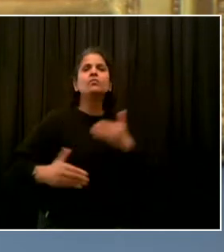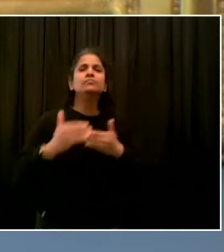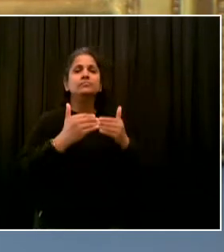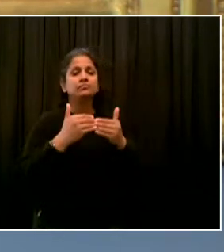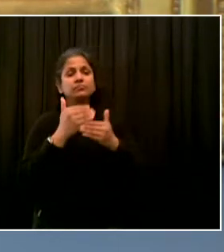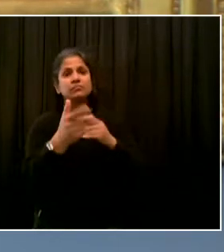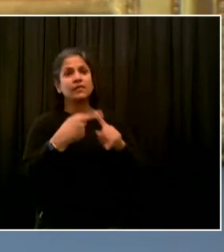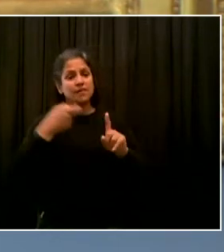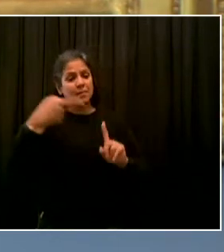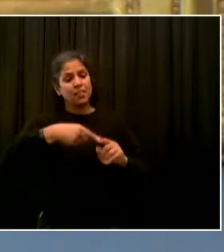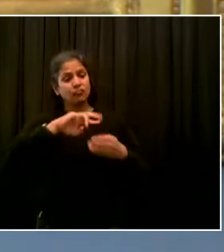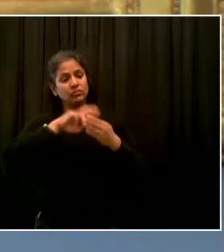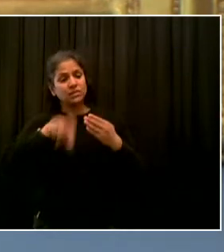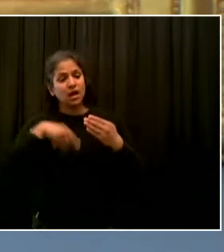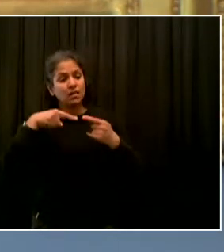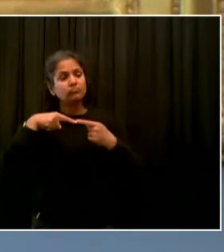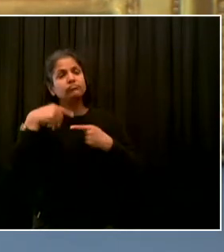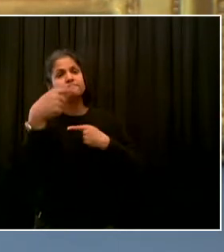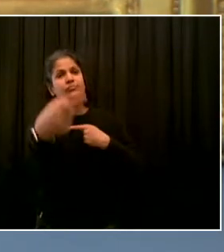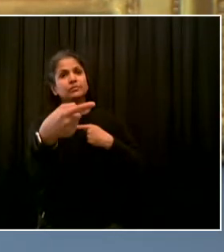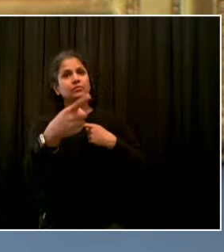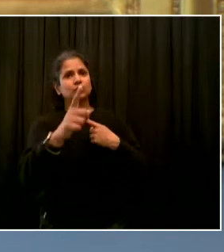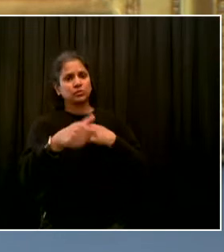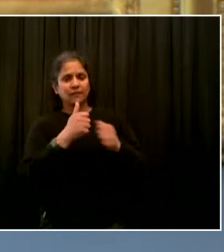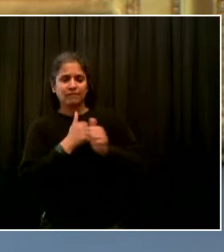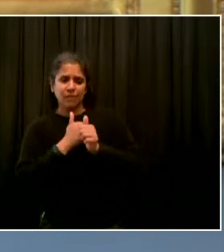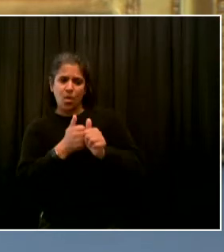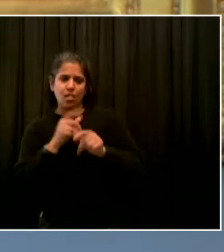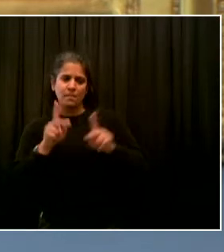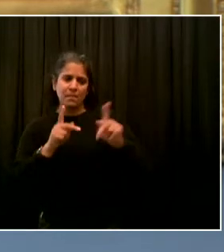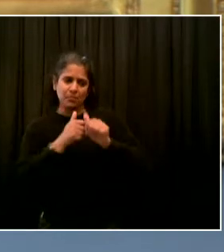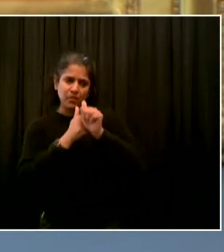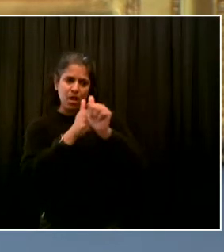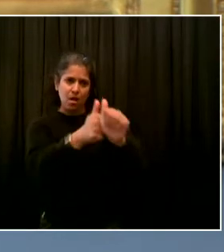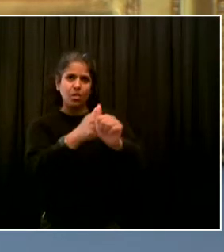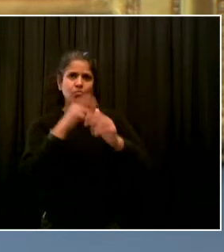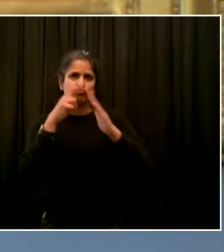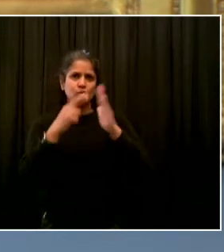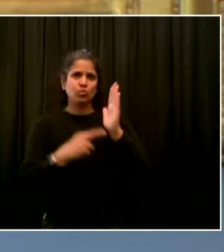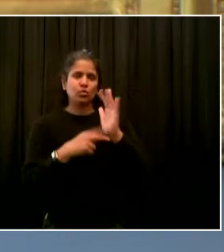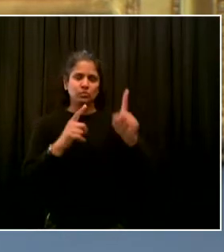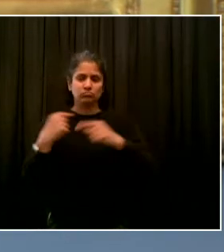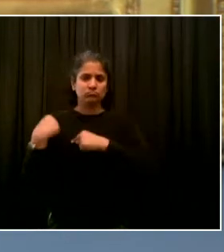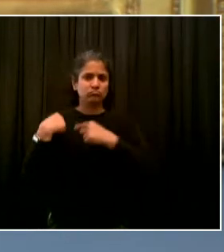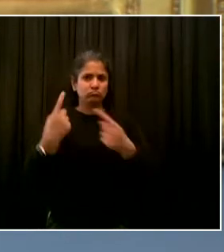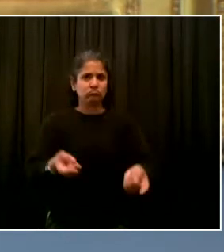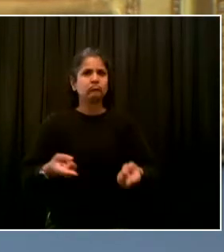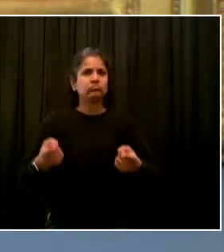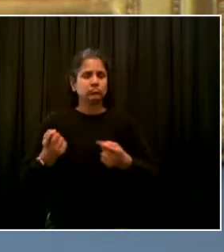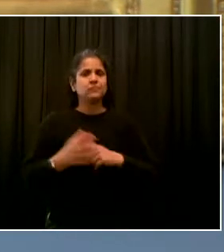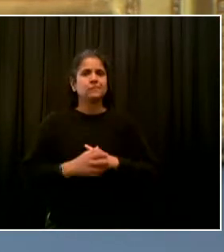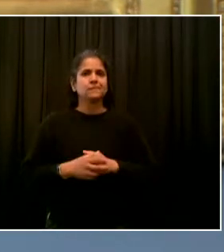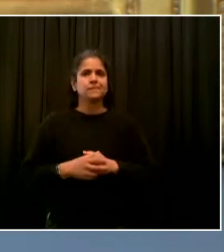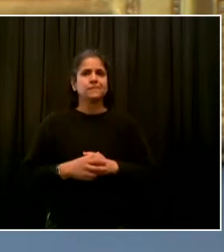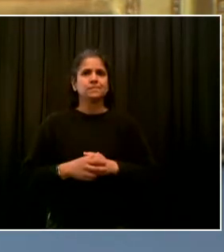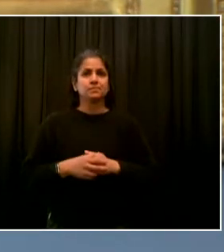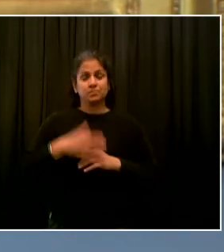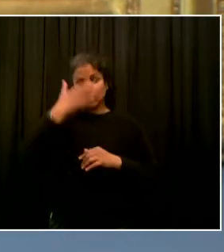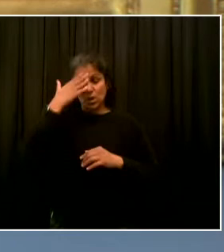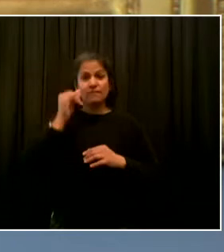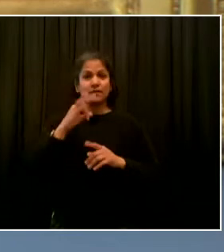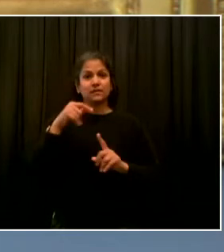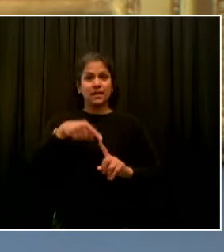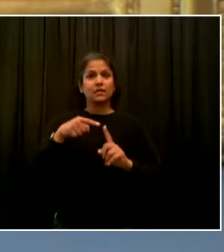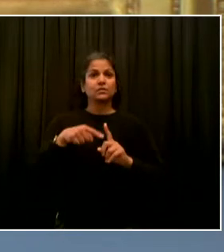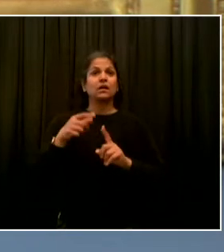rules. We believe we have been doing that. We believe because of the mandate, we were able to get through this where we are. So as soon as